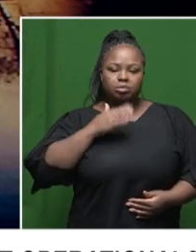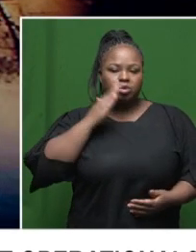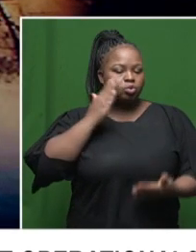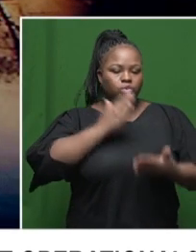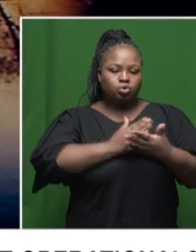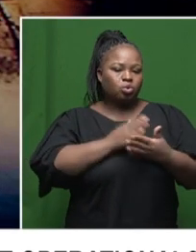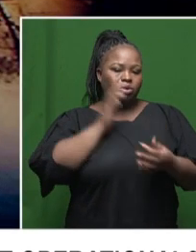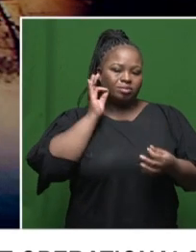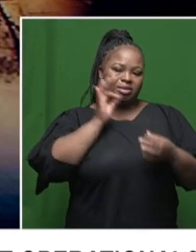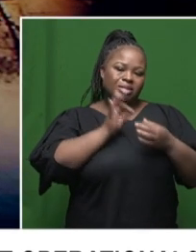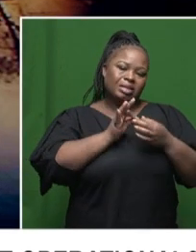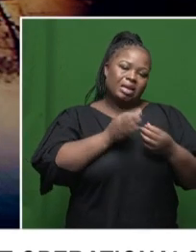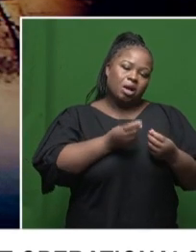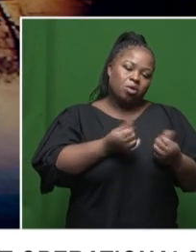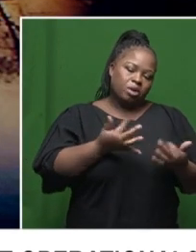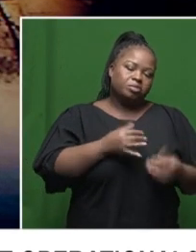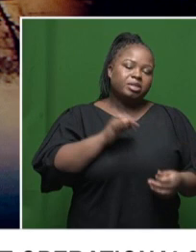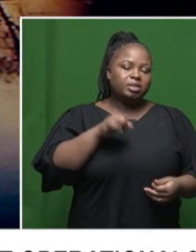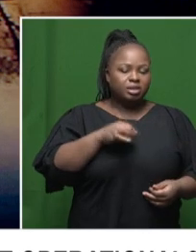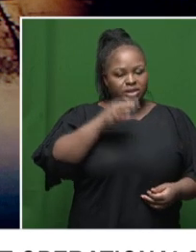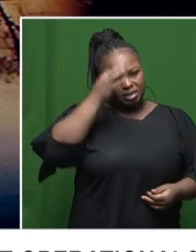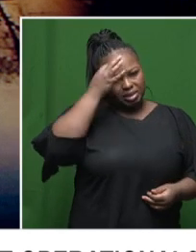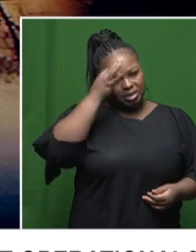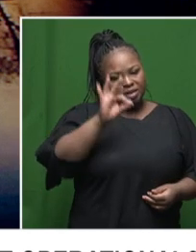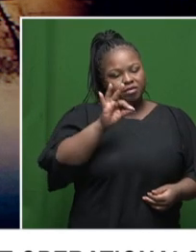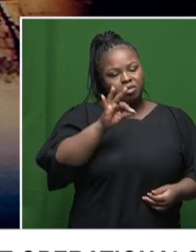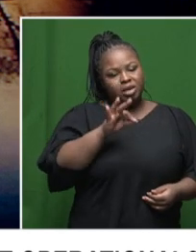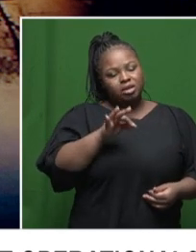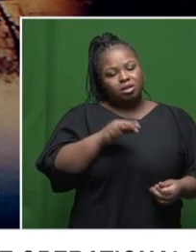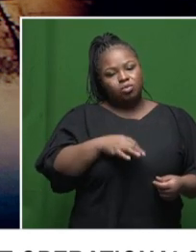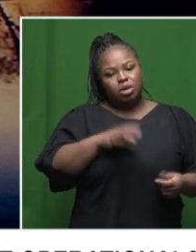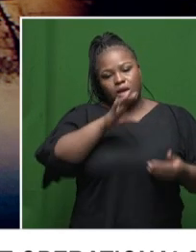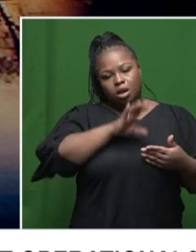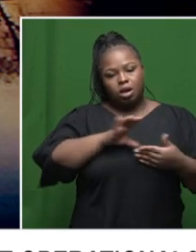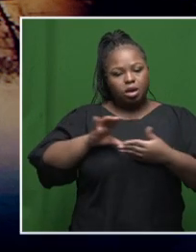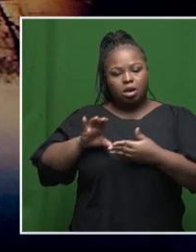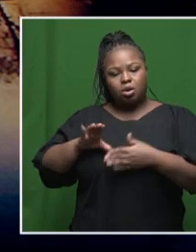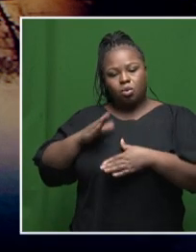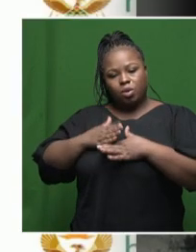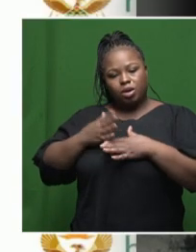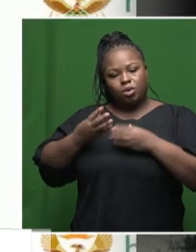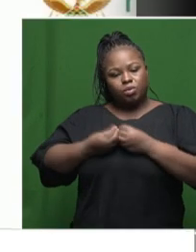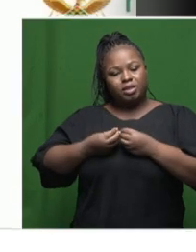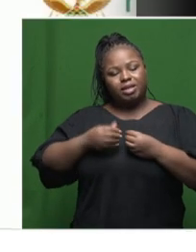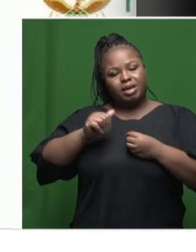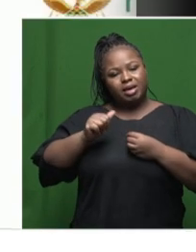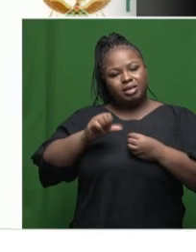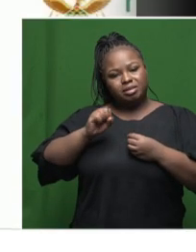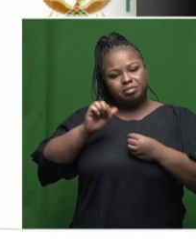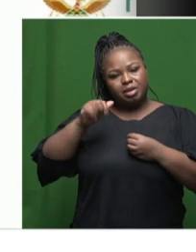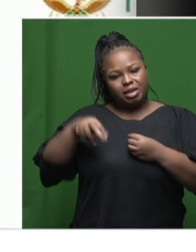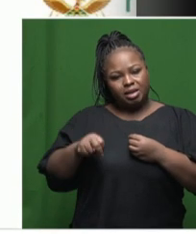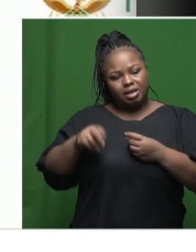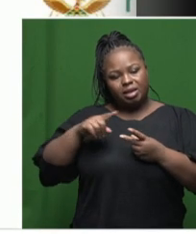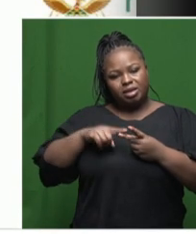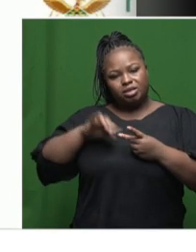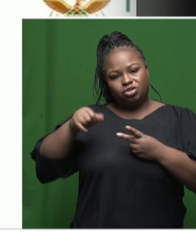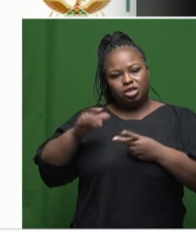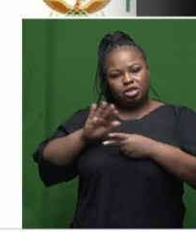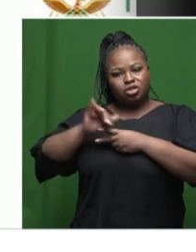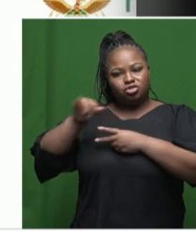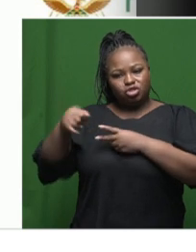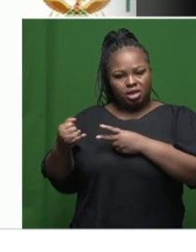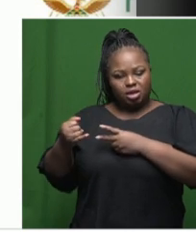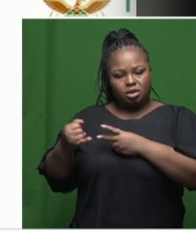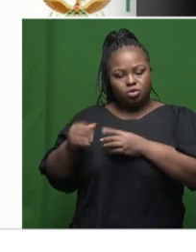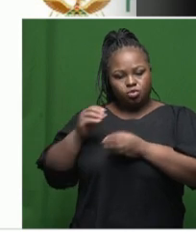the exact money yet, but indeed, as the government, we've been working closely with the Aspen and the J&J when they were setting up this plant. Yeah, because I know